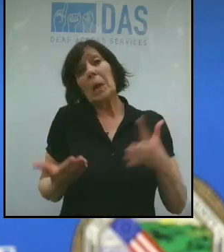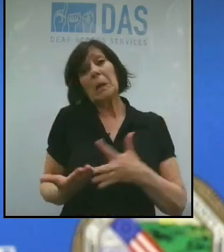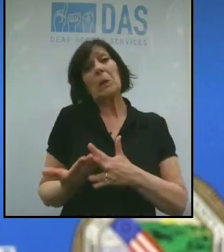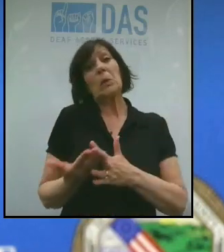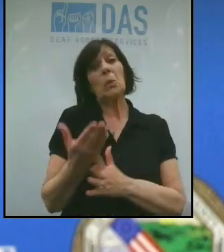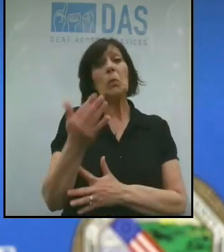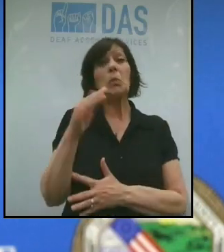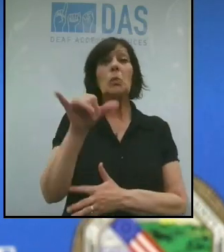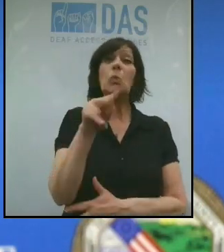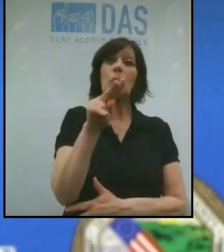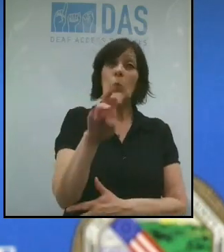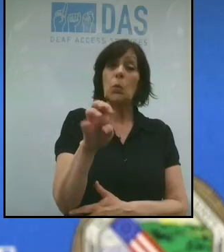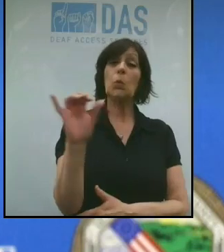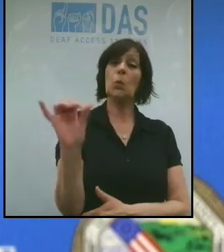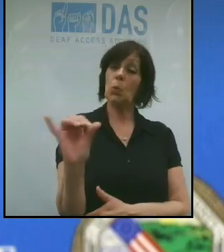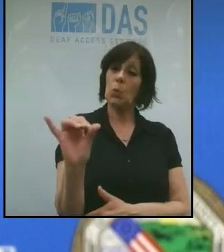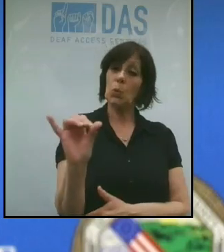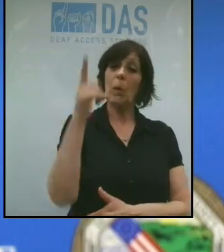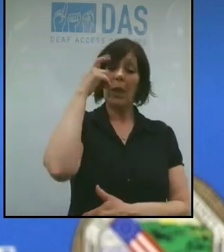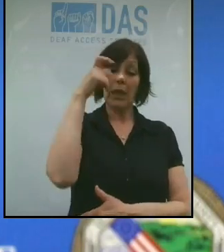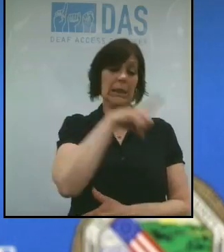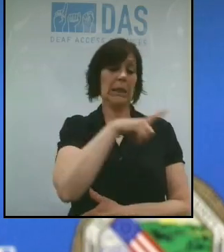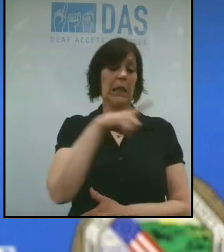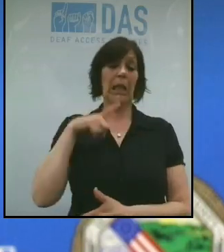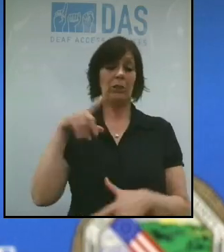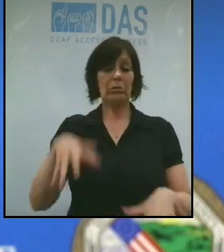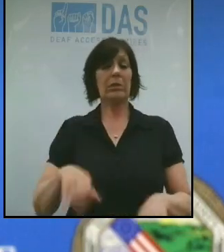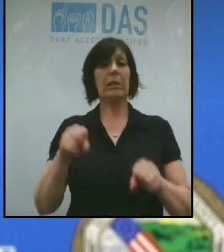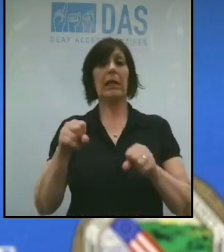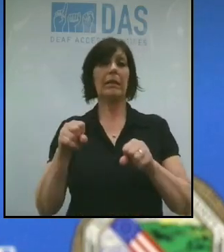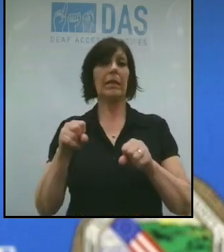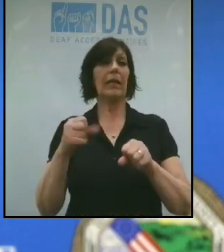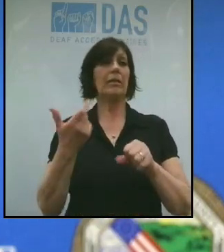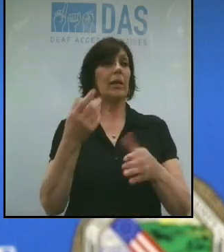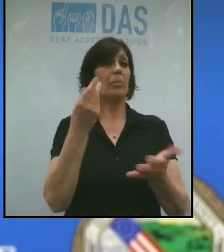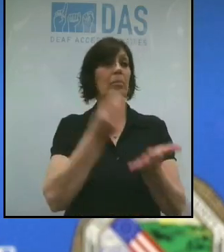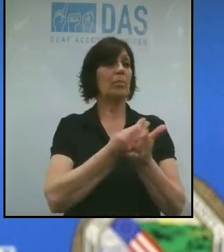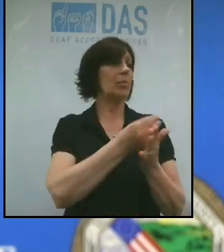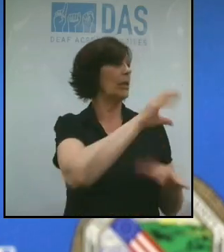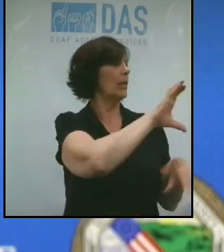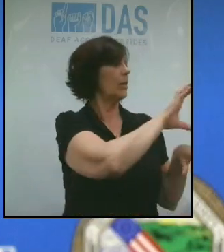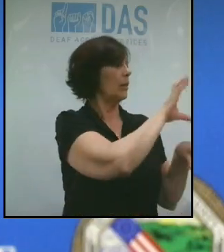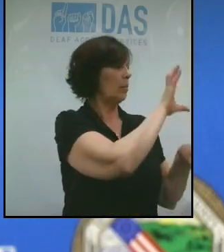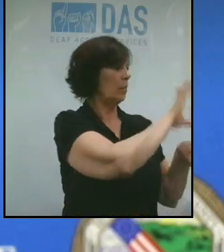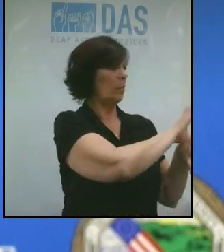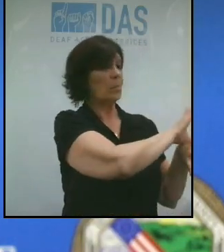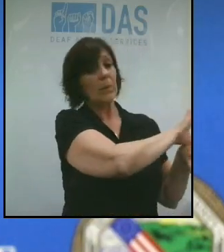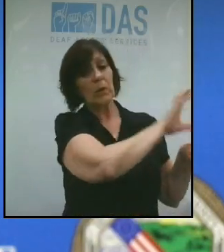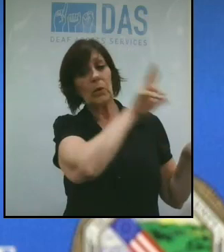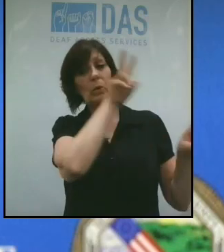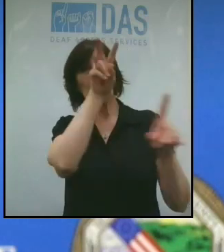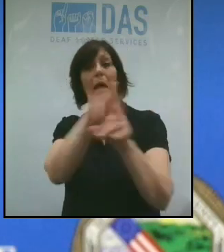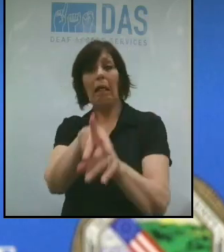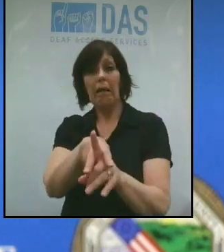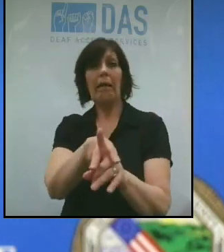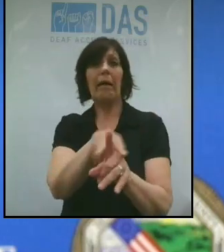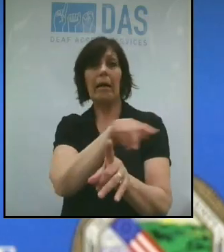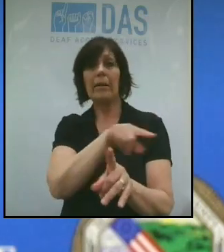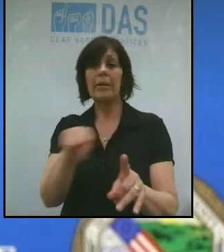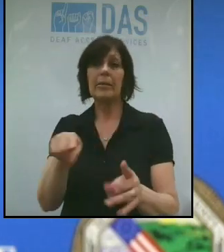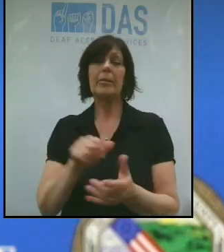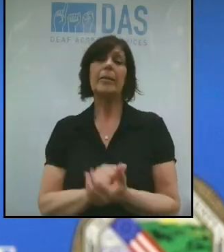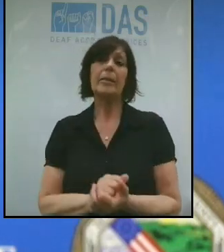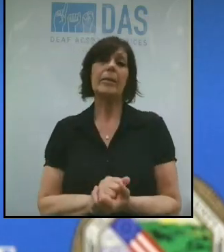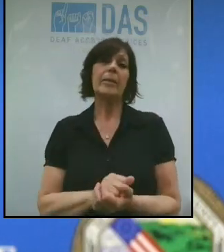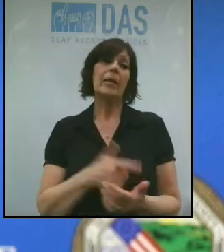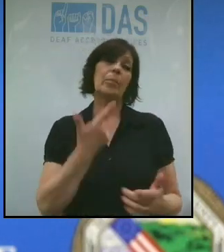June too, due to actions that the legislature has taken to allocate the 2019 positive